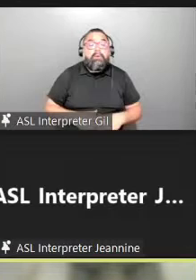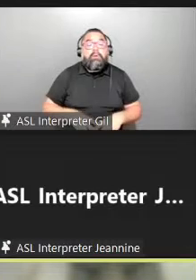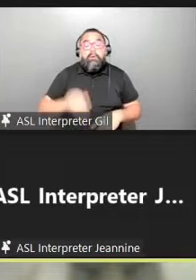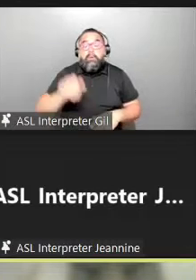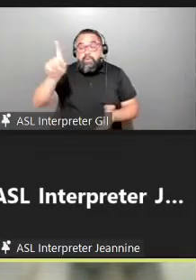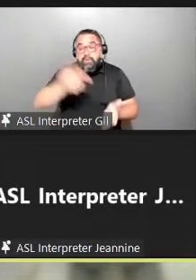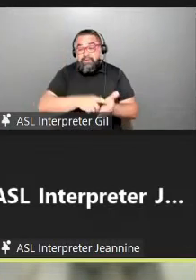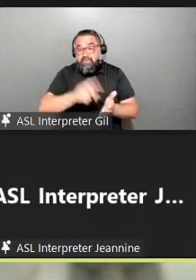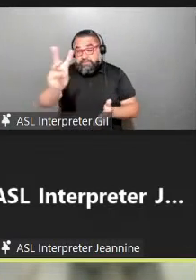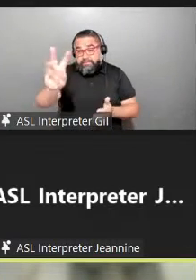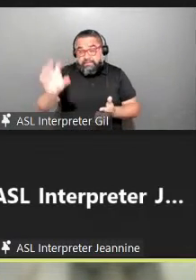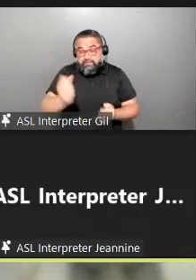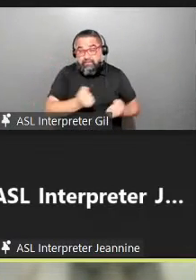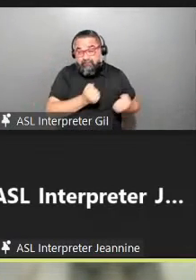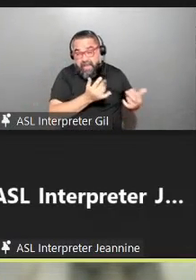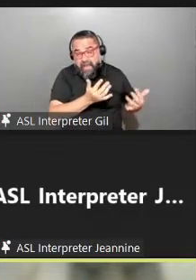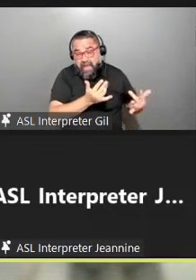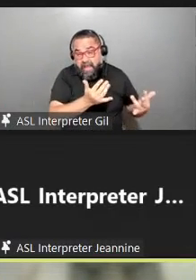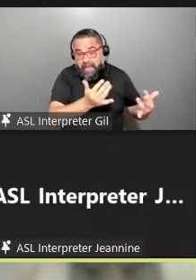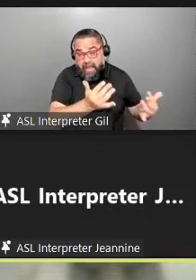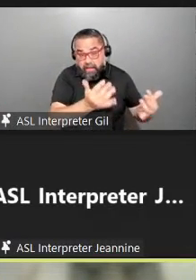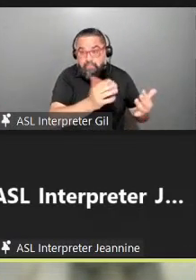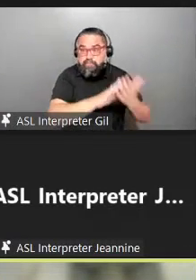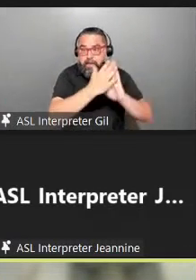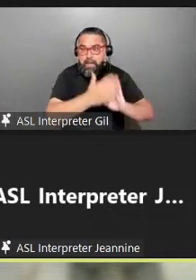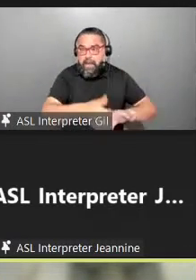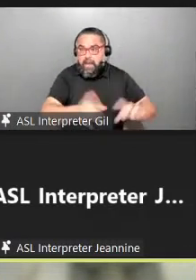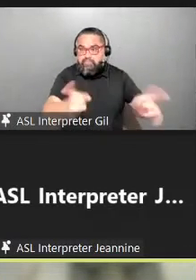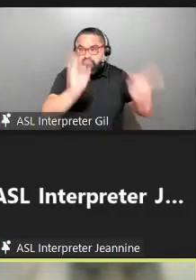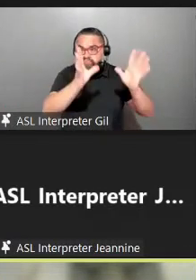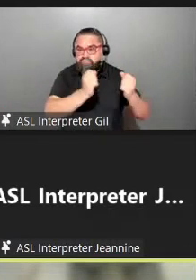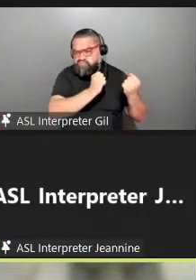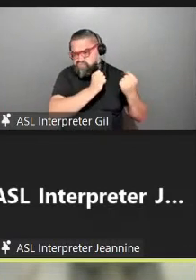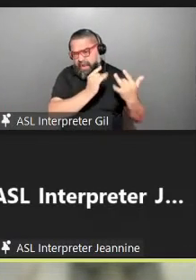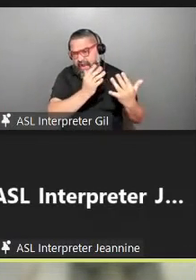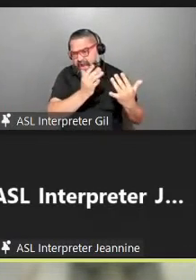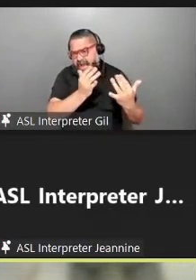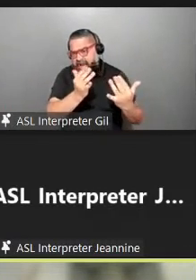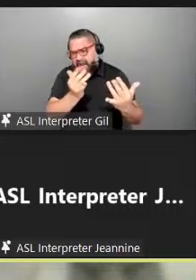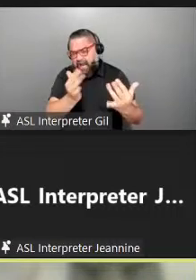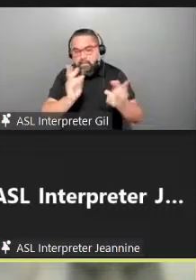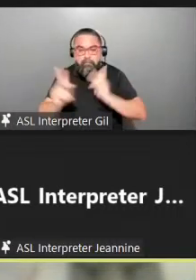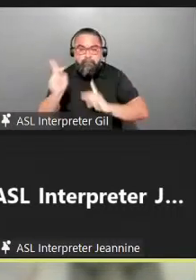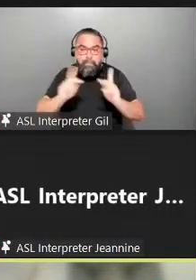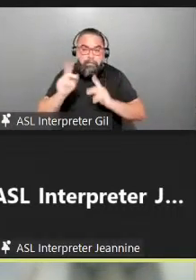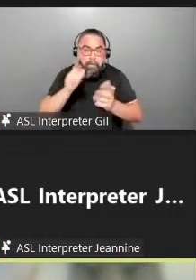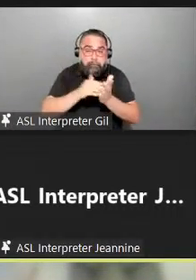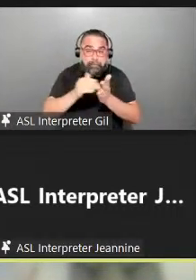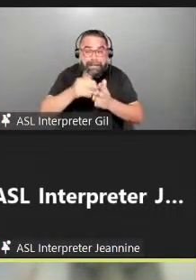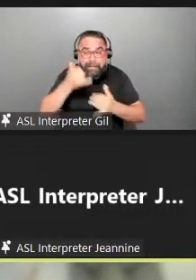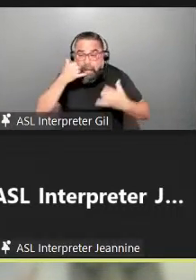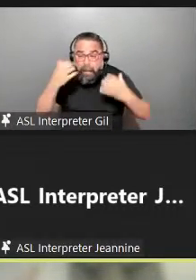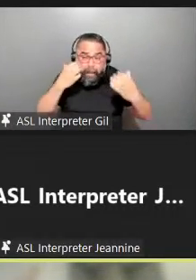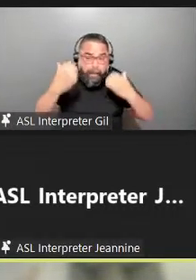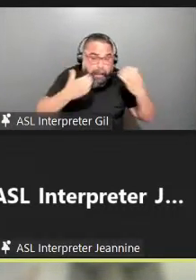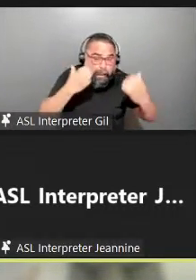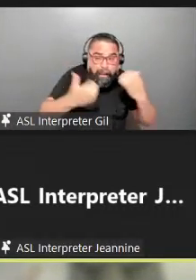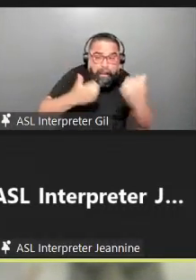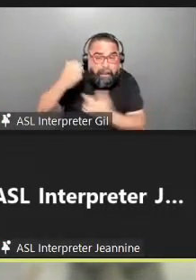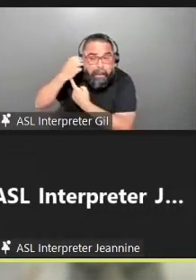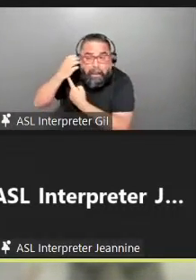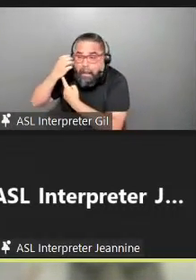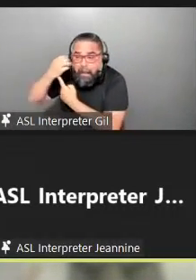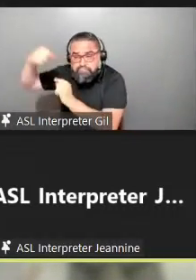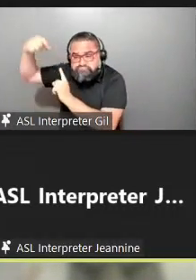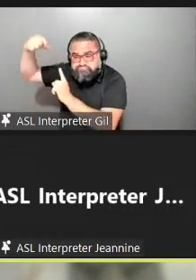super conflagrations. Millions of people are trying to use their phones, causing the system to become overloaded. In the months ahead,